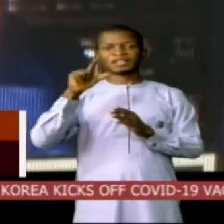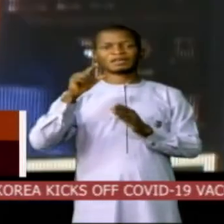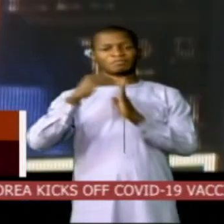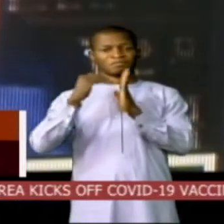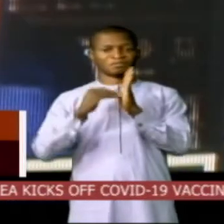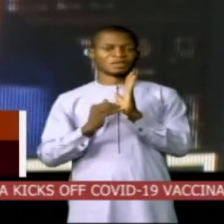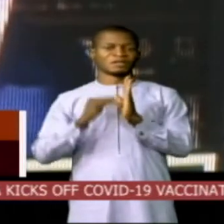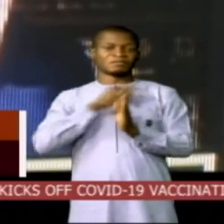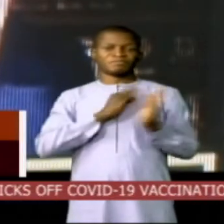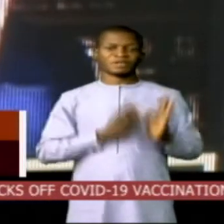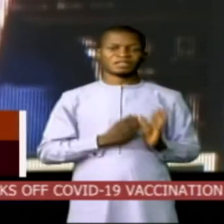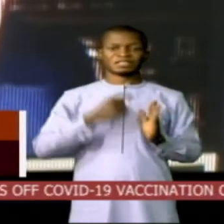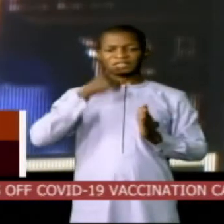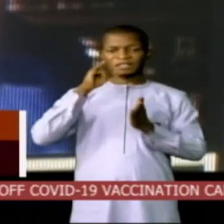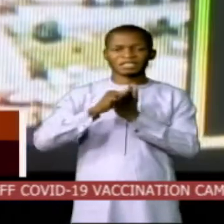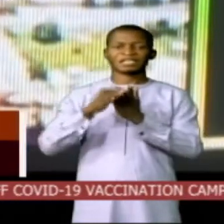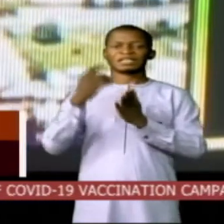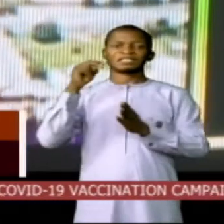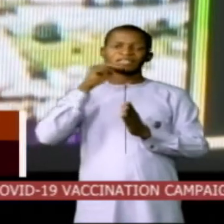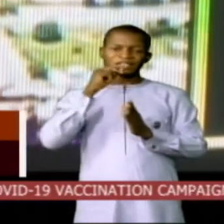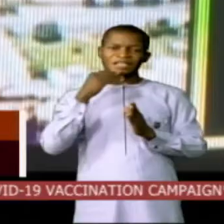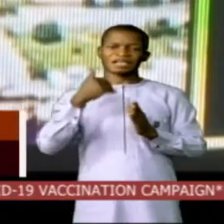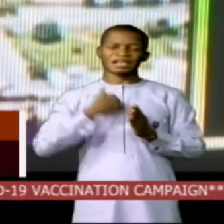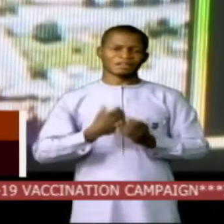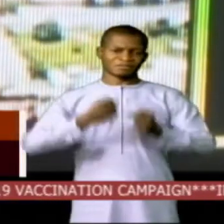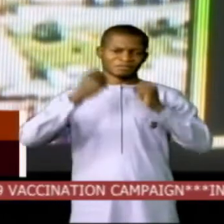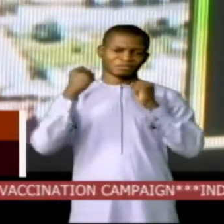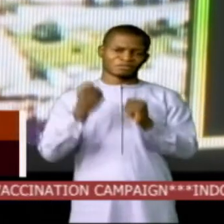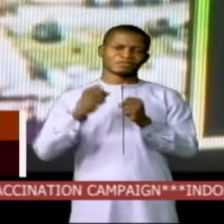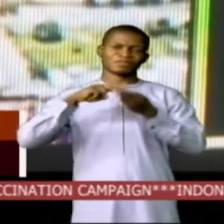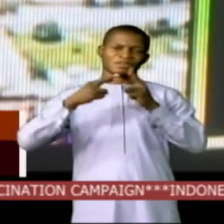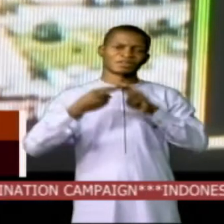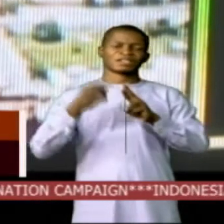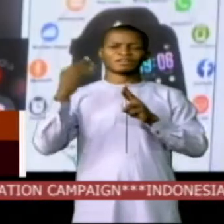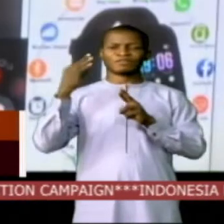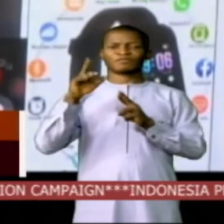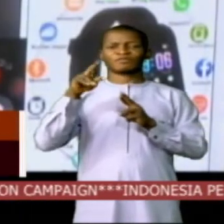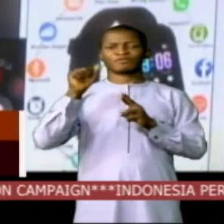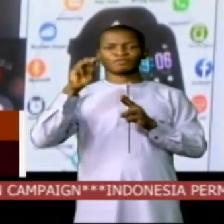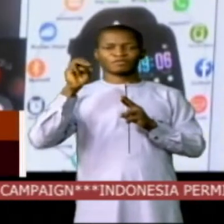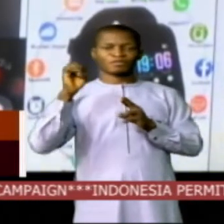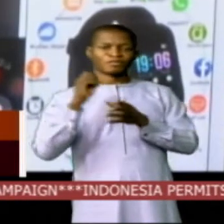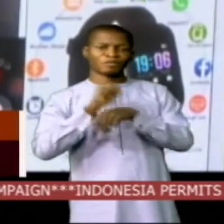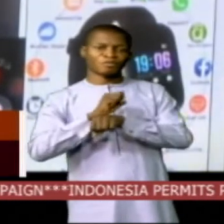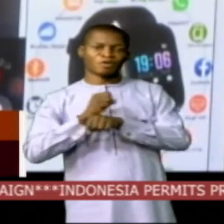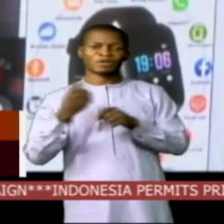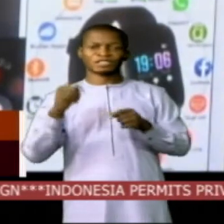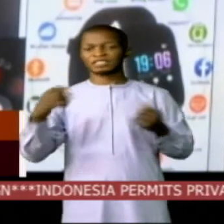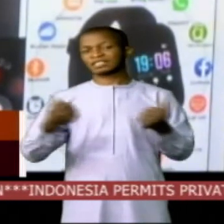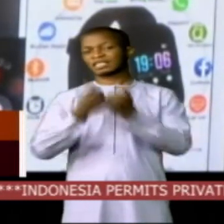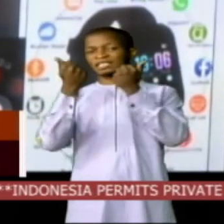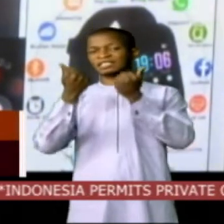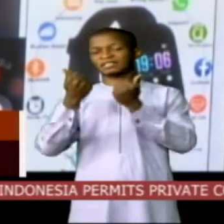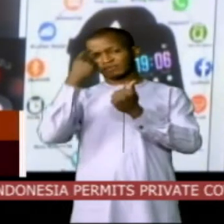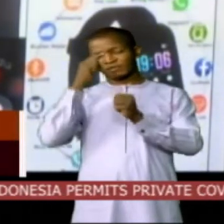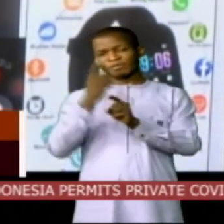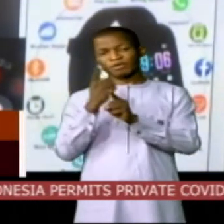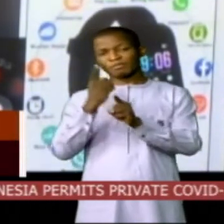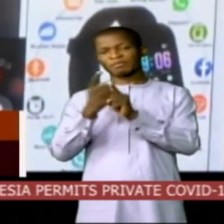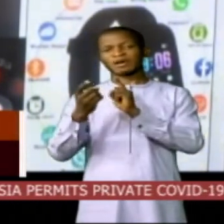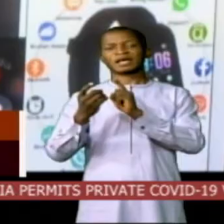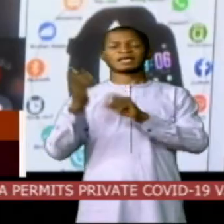Digital Economy said Nigeria has a strong regulatory framework. He challenged the stakeholders on the effective